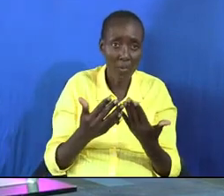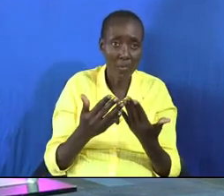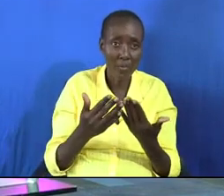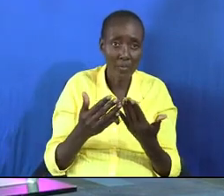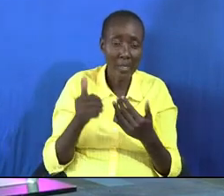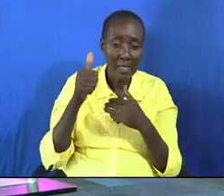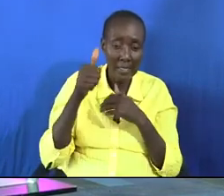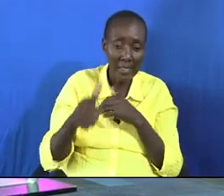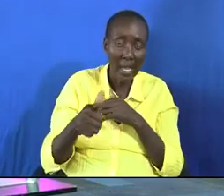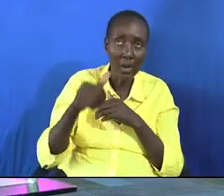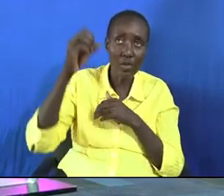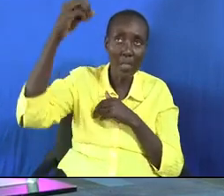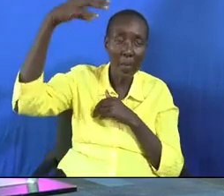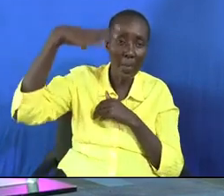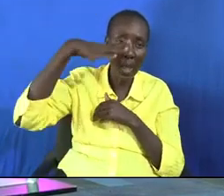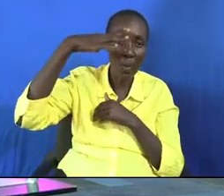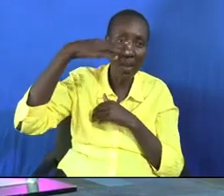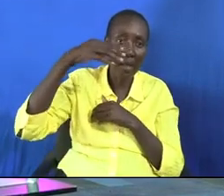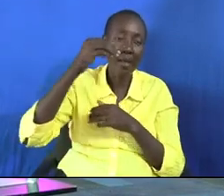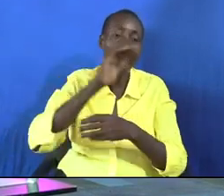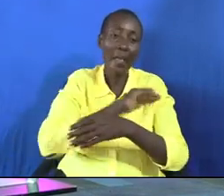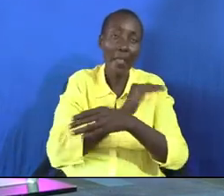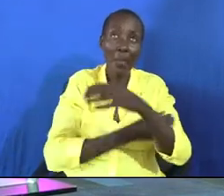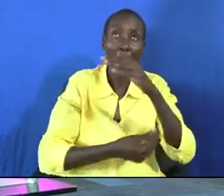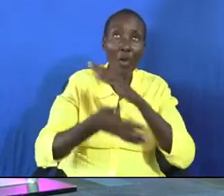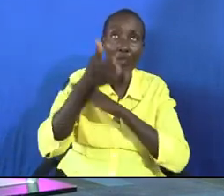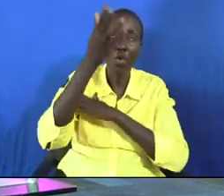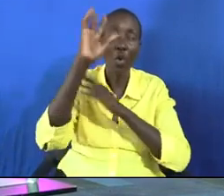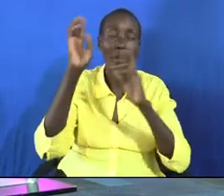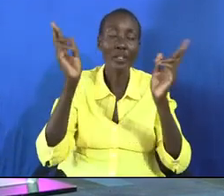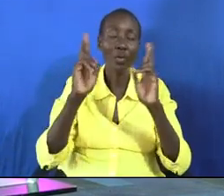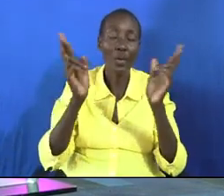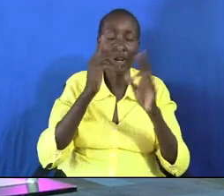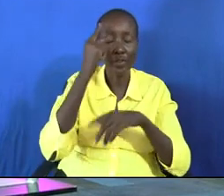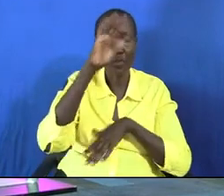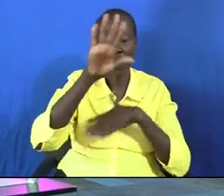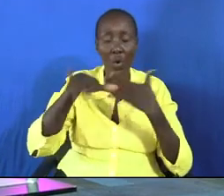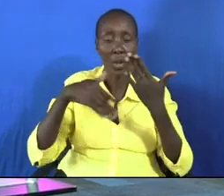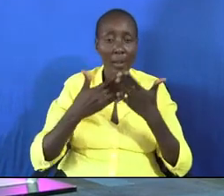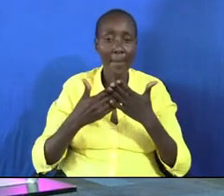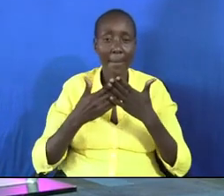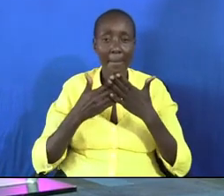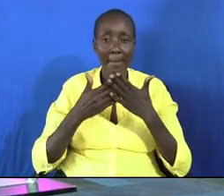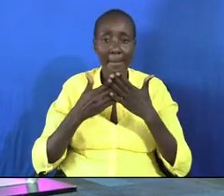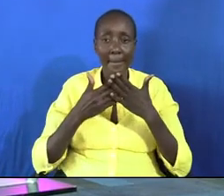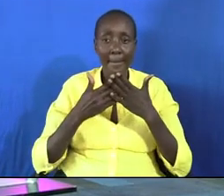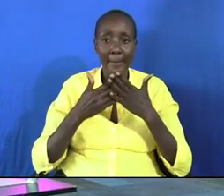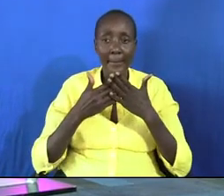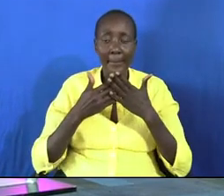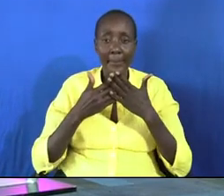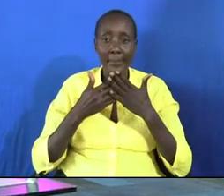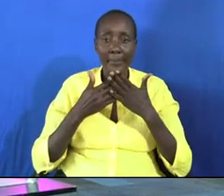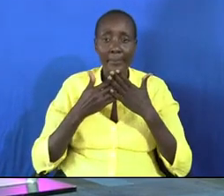on the power. God's power, it's available for all of us.